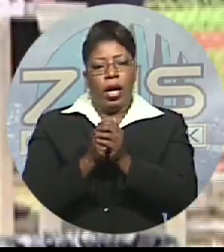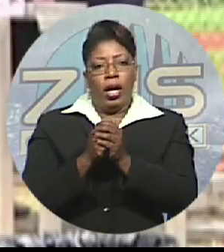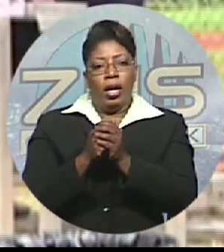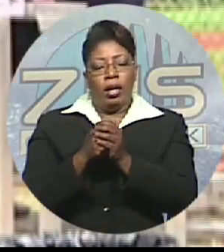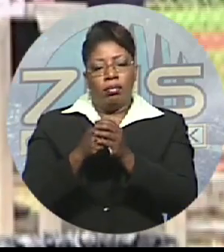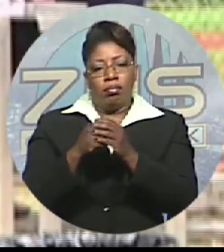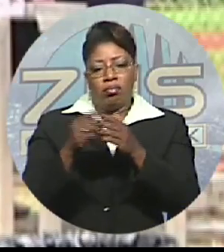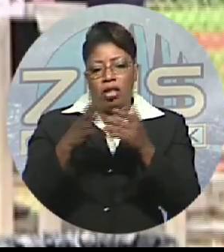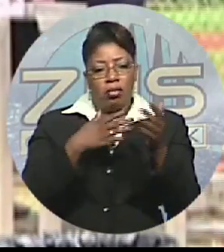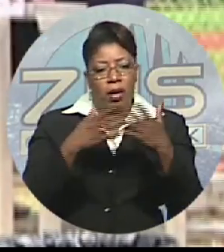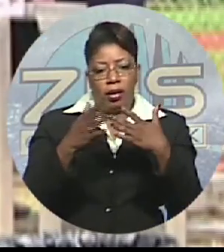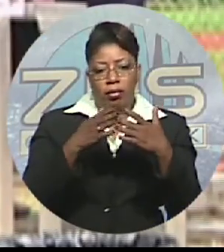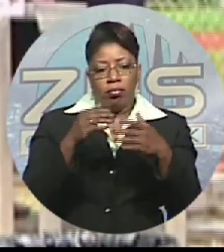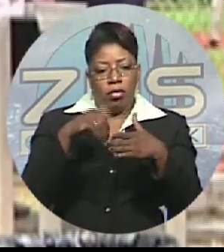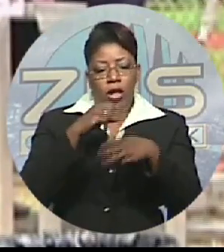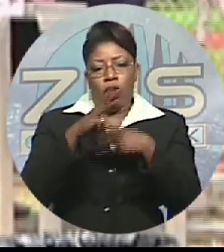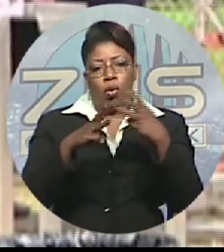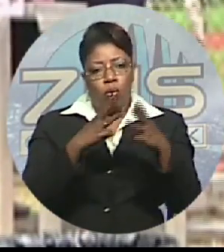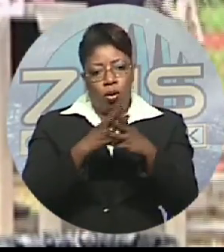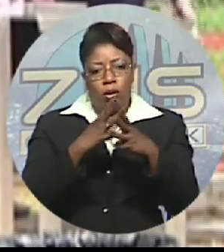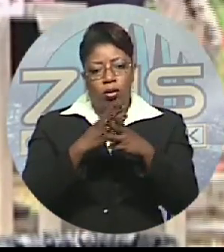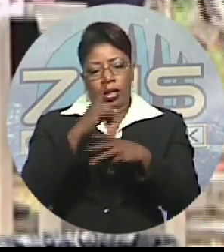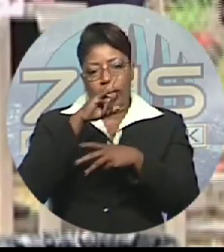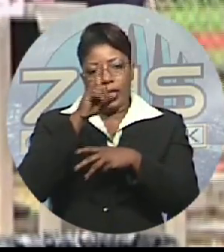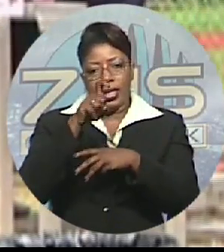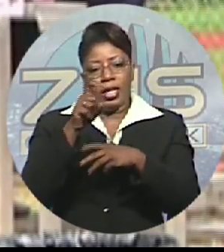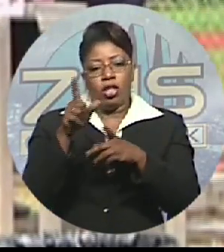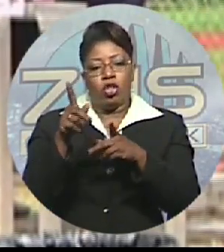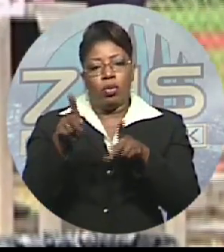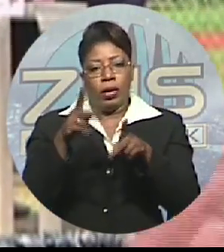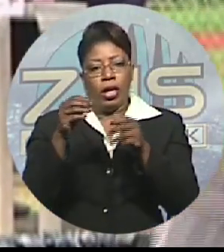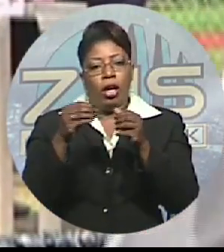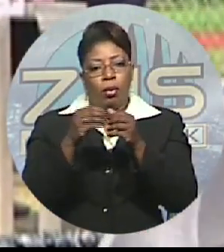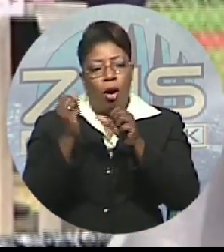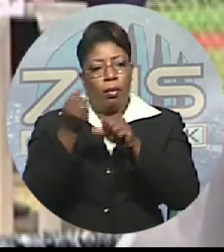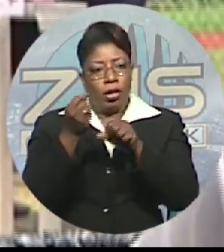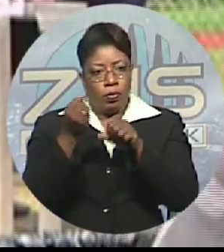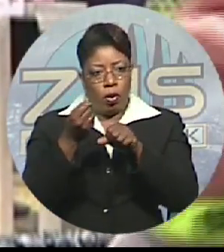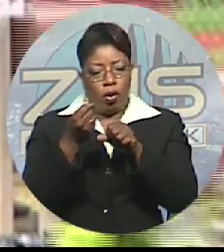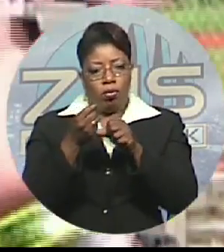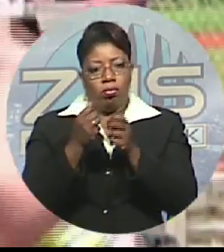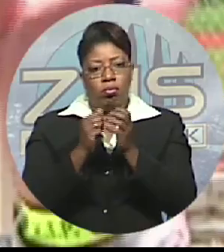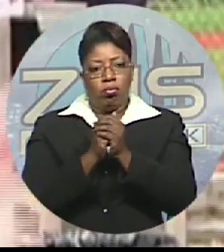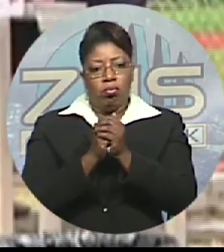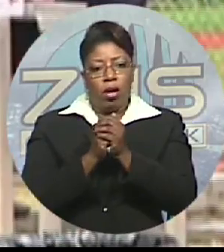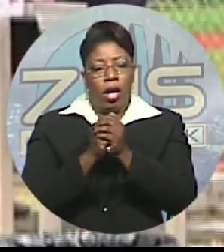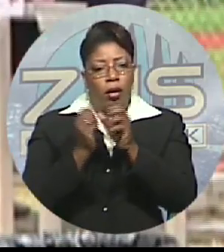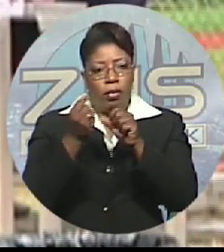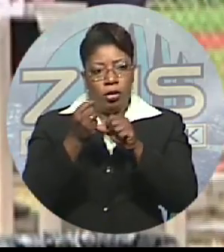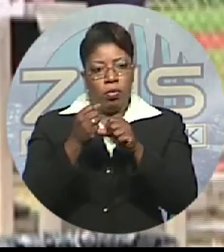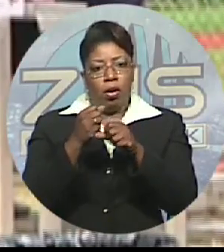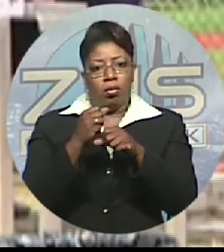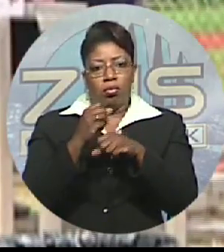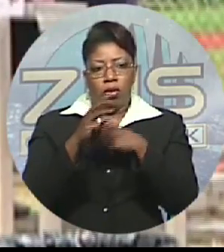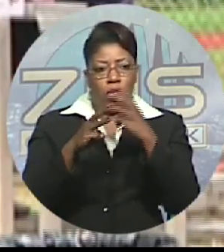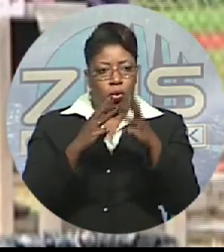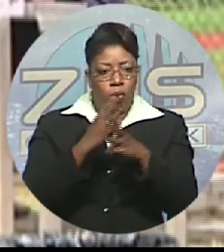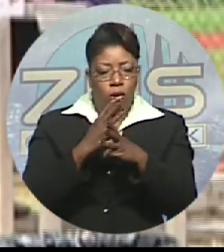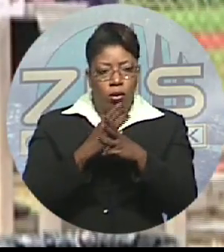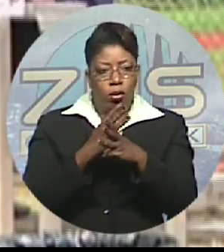baseball. And not so much the game, but the fundamentals of the game. So Major League Baseball is looking all over the world right now. I